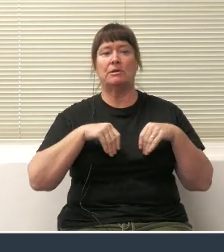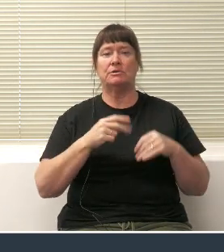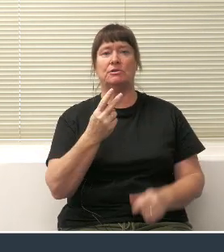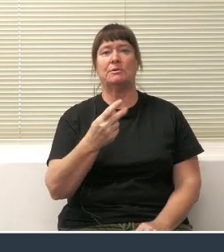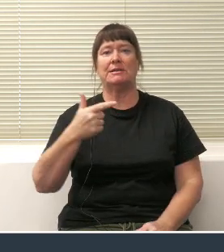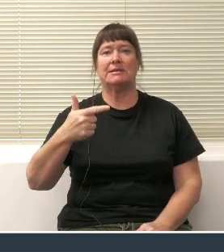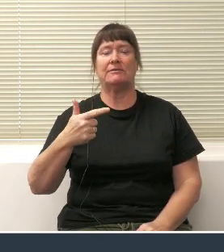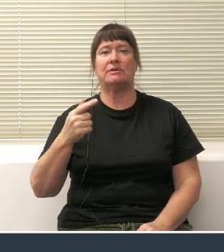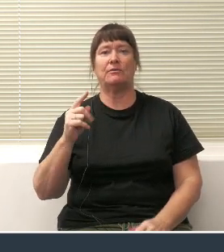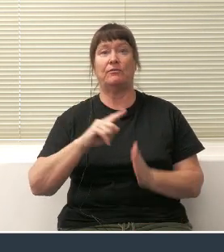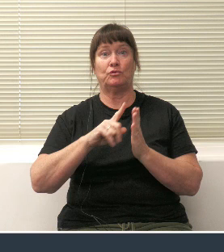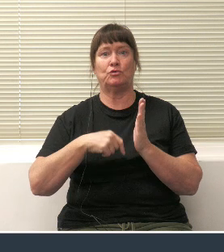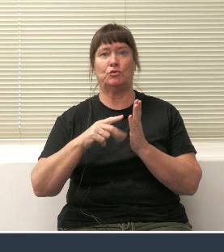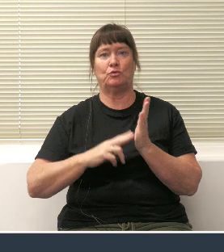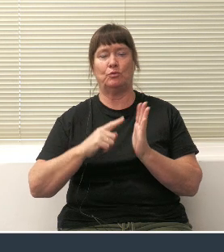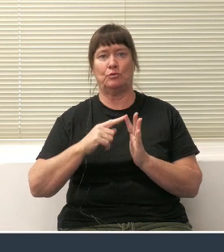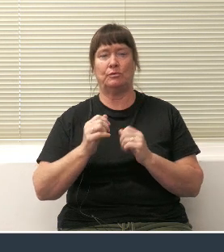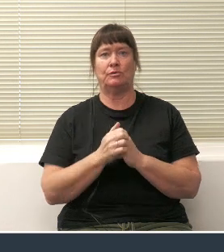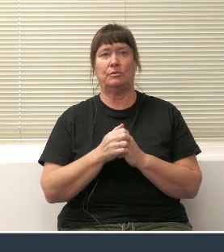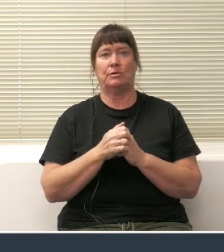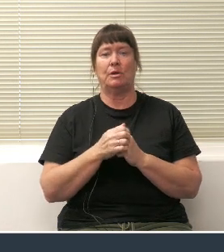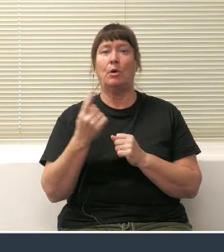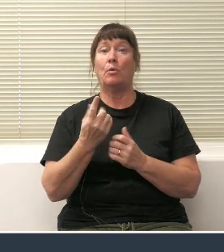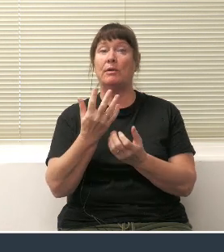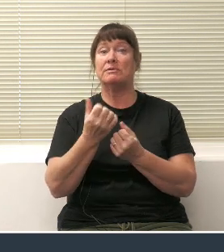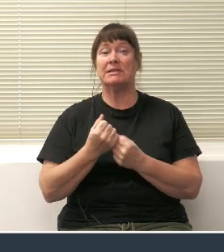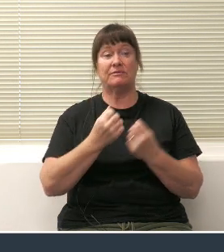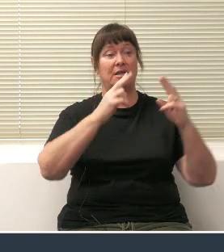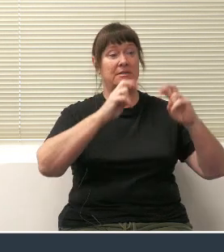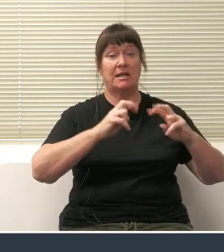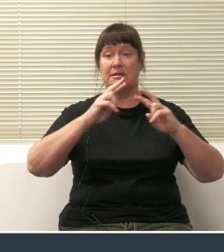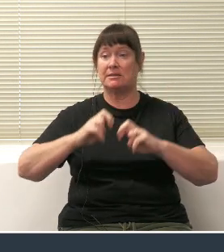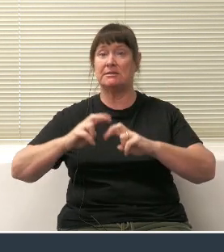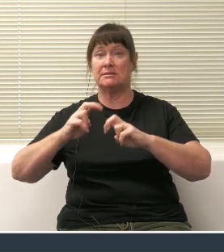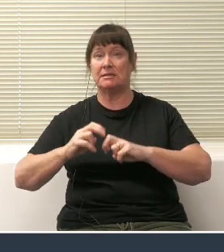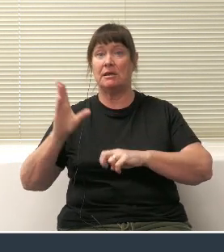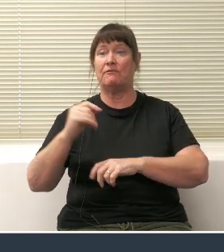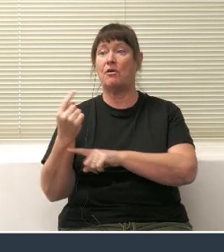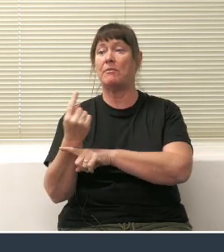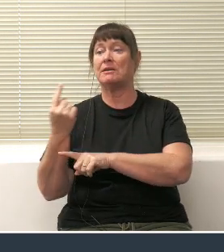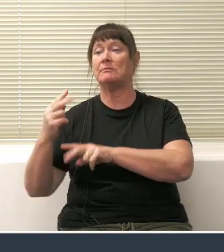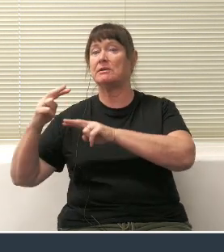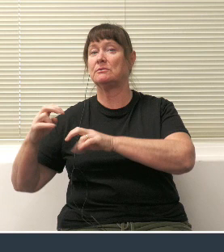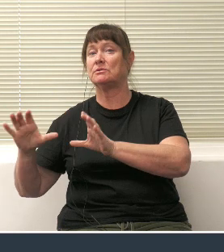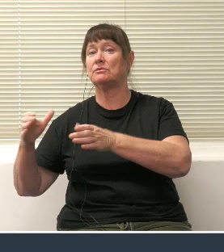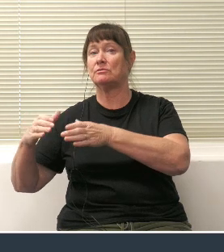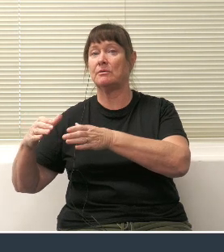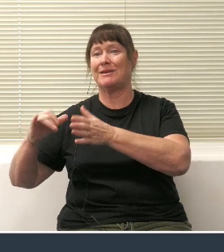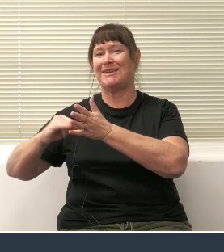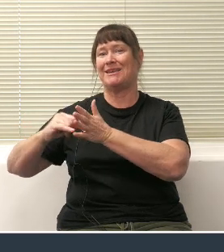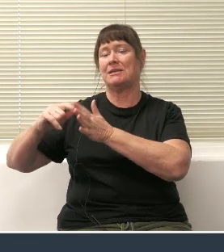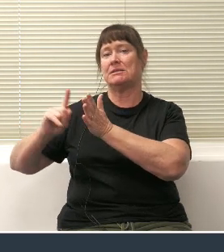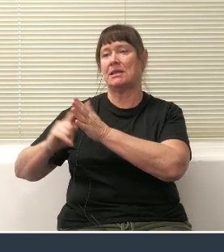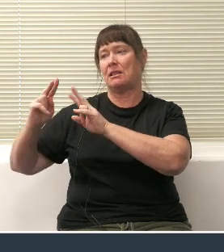the 27th of June. As mentioned, we received analysis support from the independent research company Cell